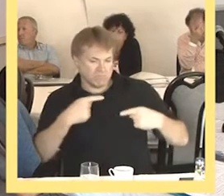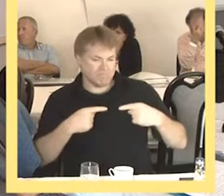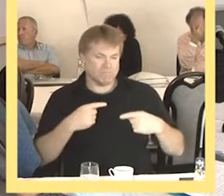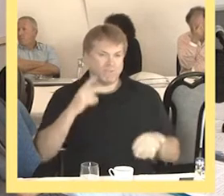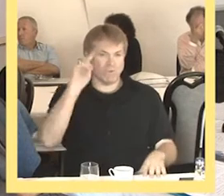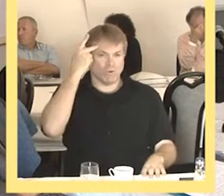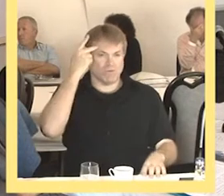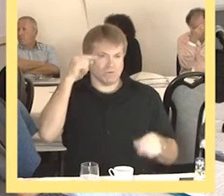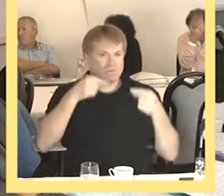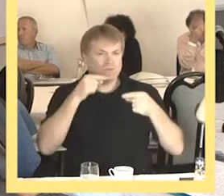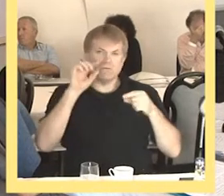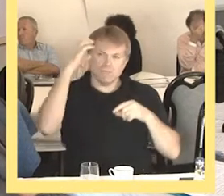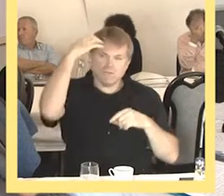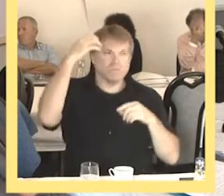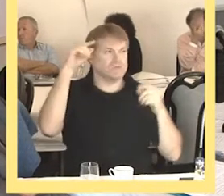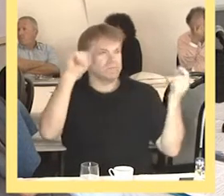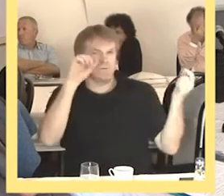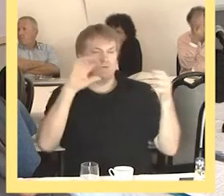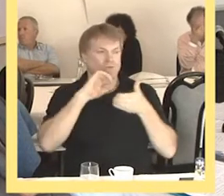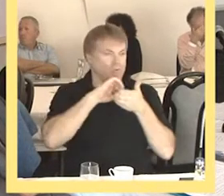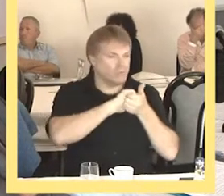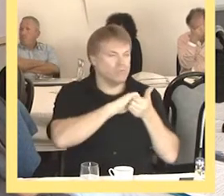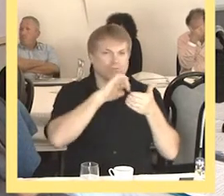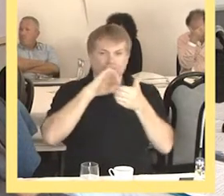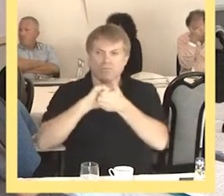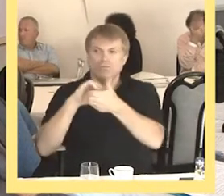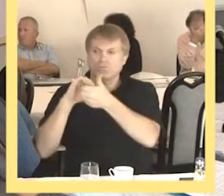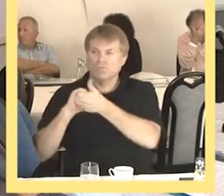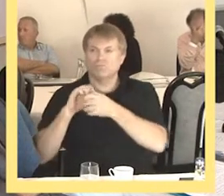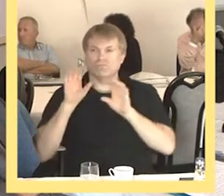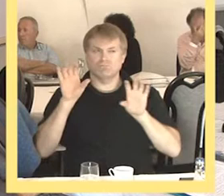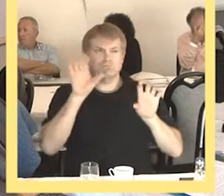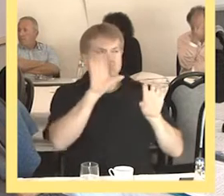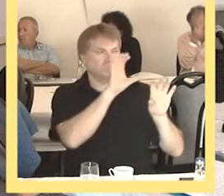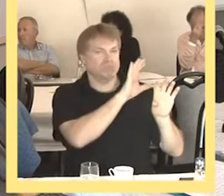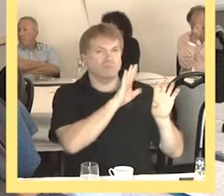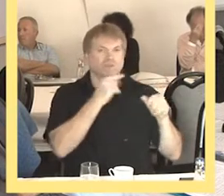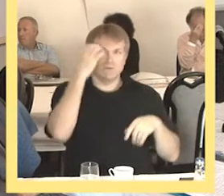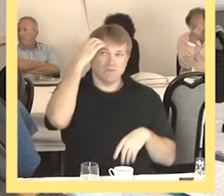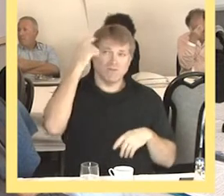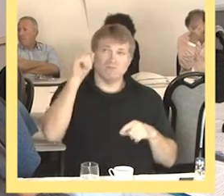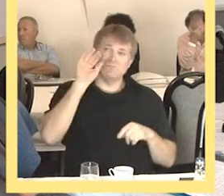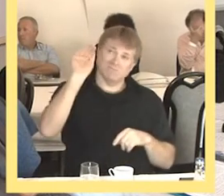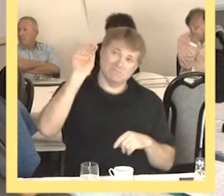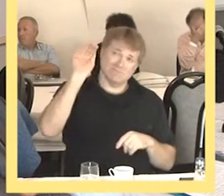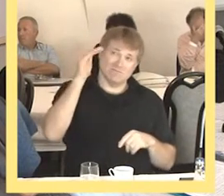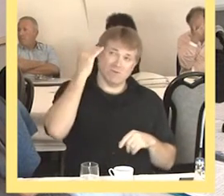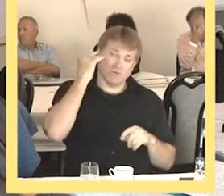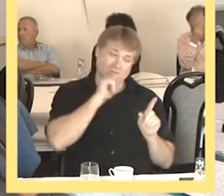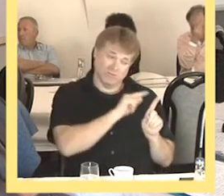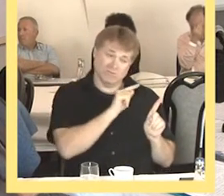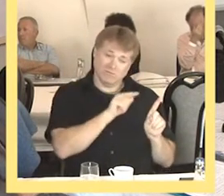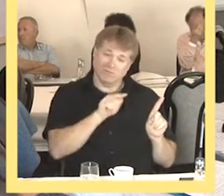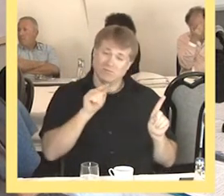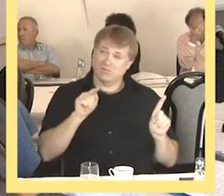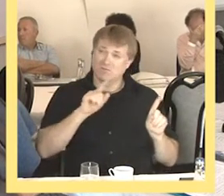to make a lot of different organizations, the government, more aware about the different needs